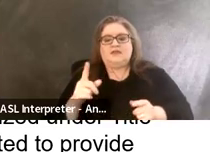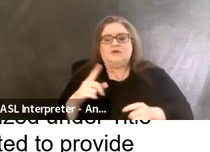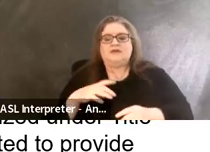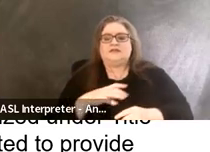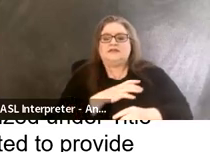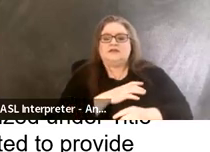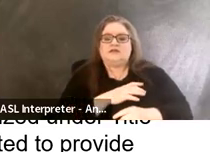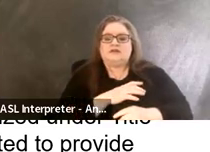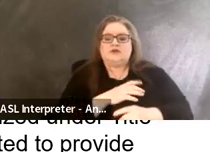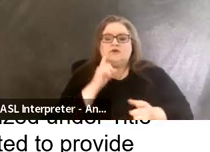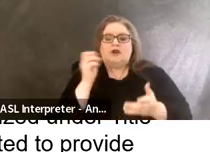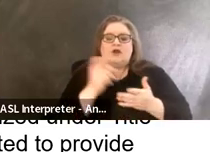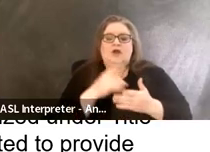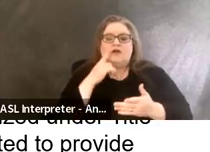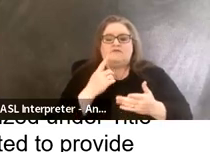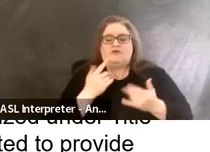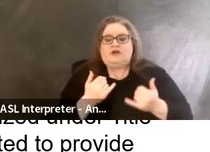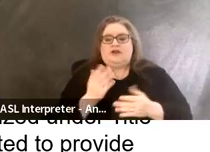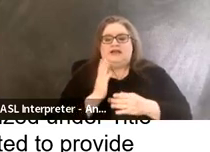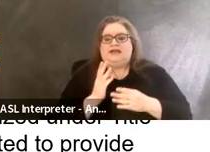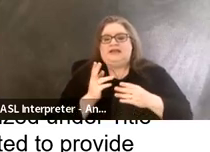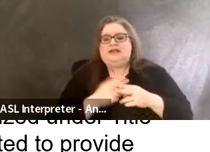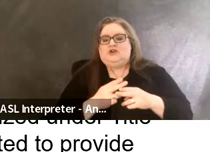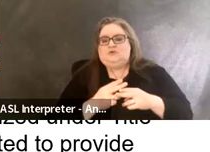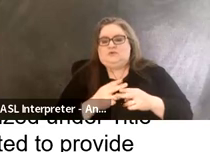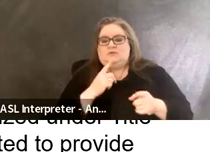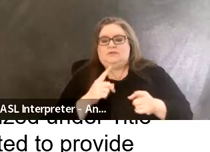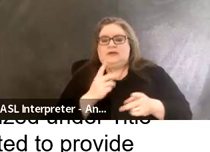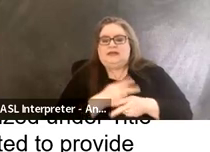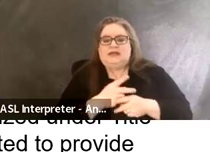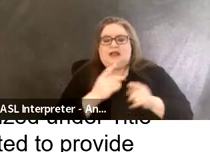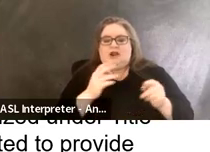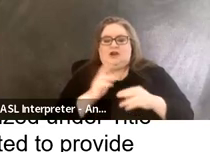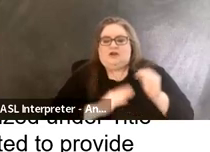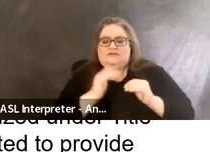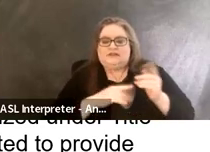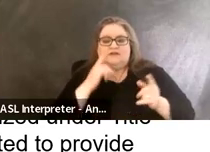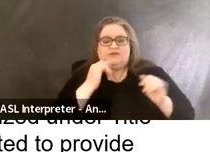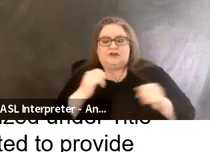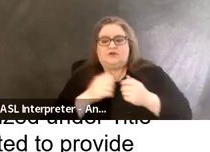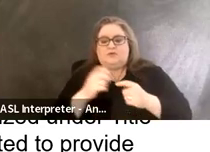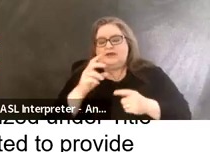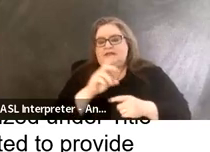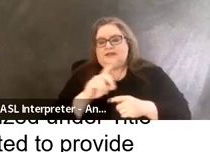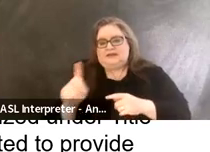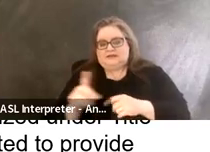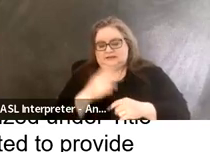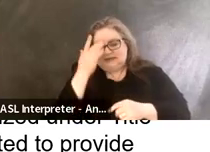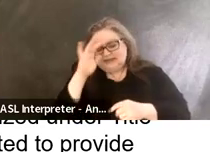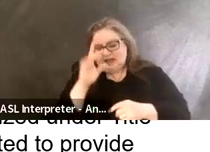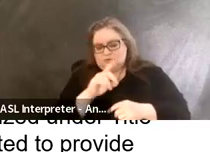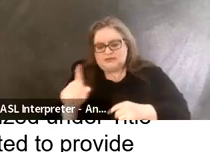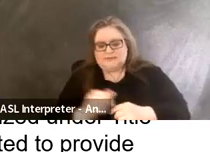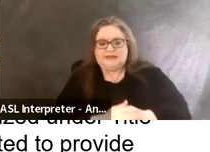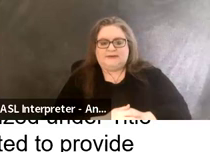congressional authorization for intermediate care facilities for individuals with an intellectual disability.